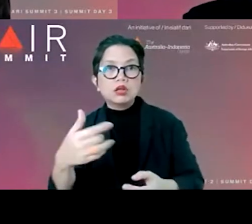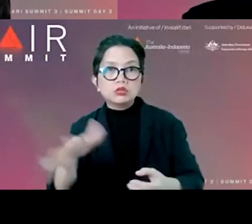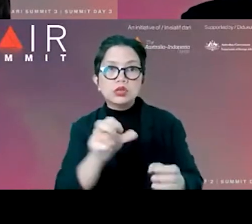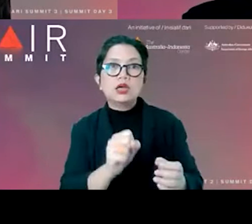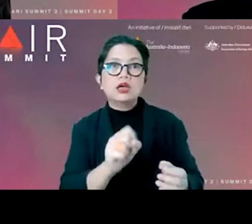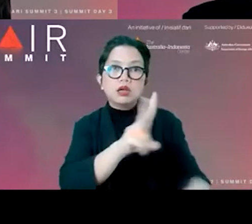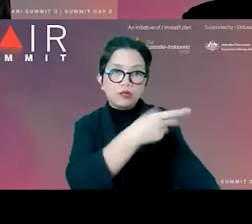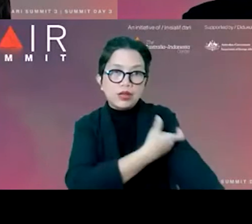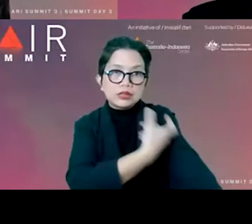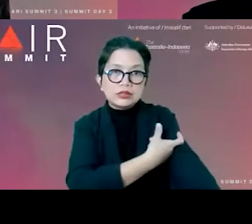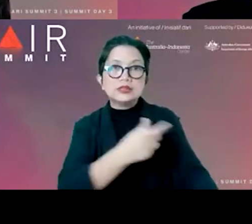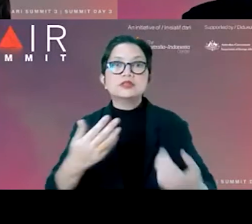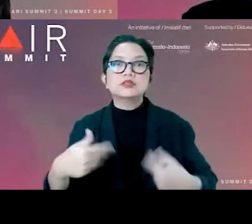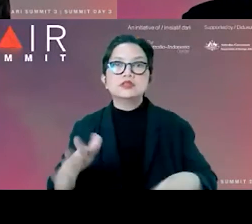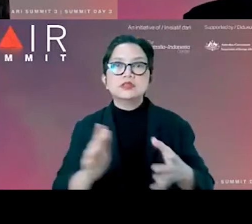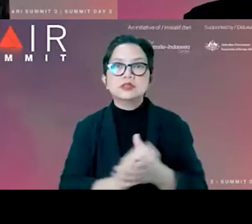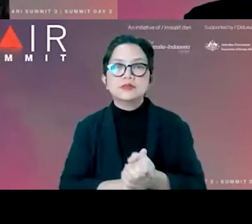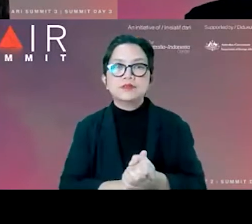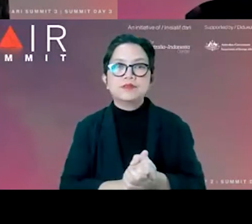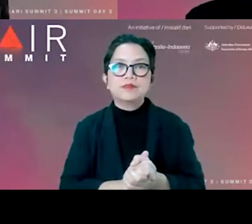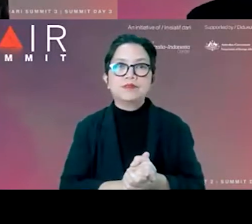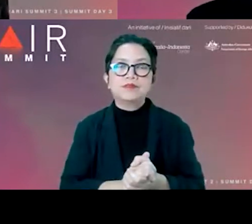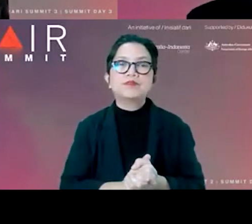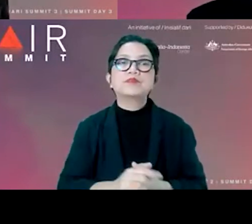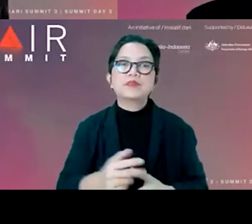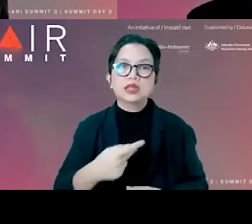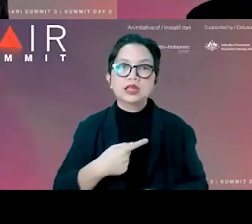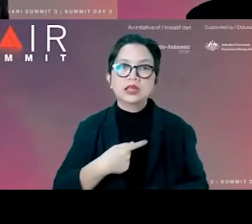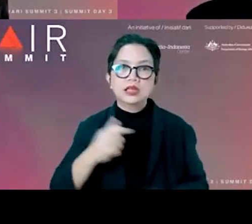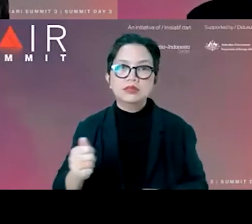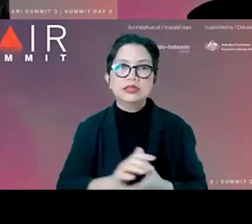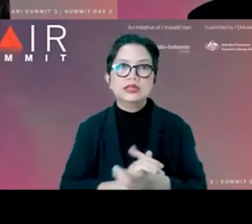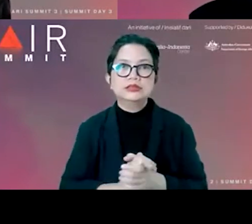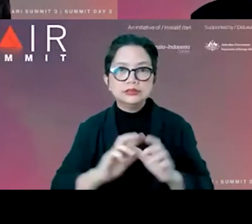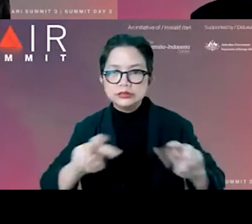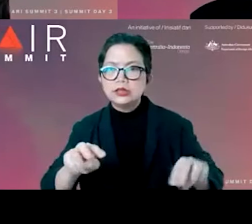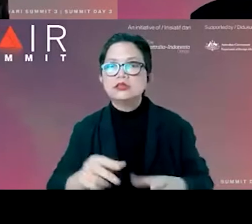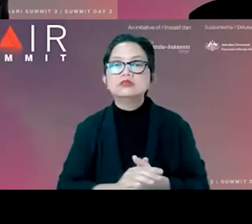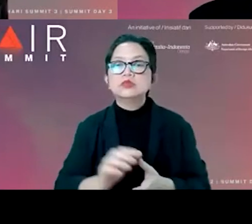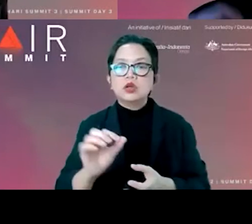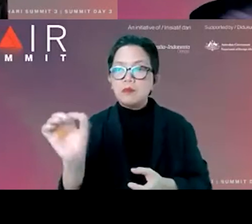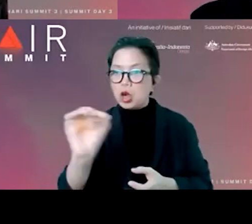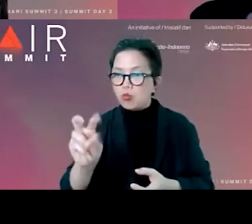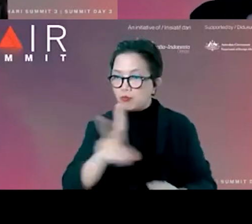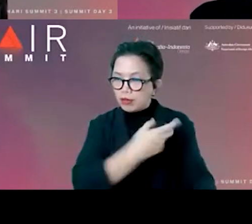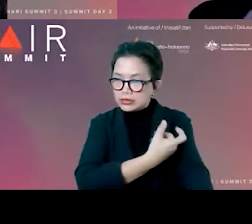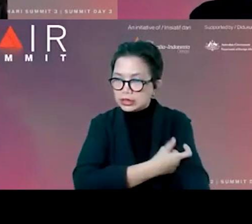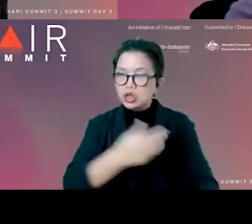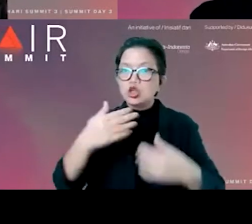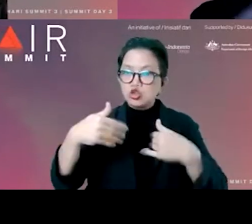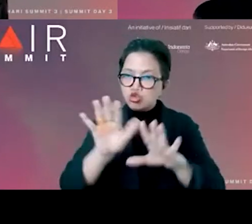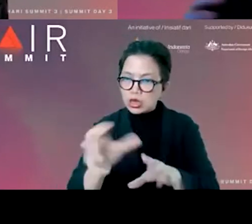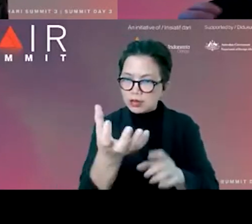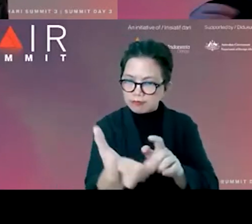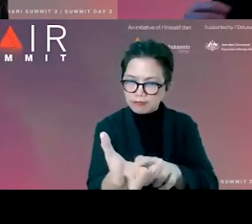into people who are vaccinated and non-vaccinated. And then we would just need to add the